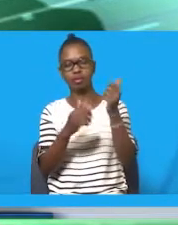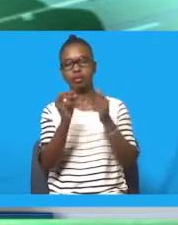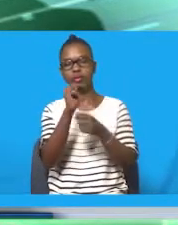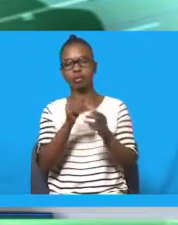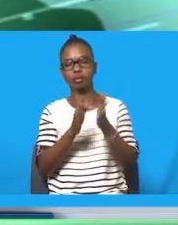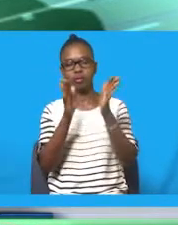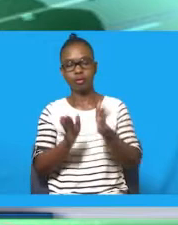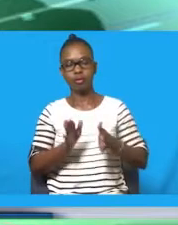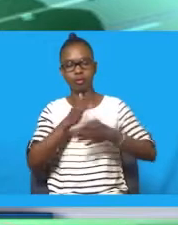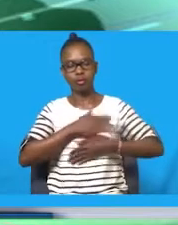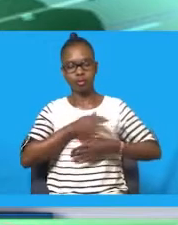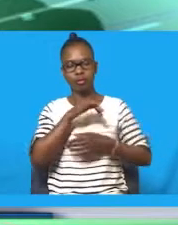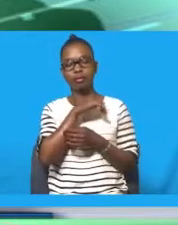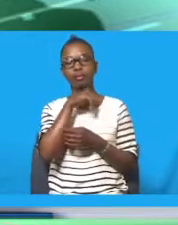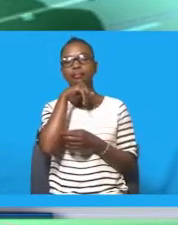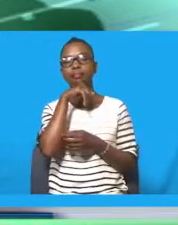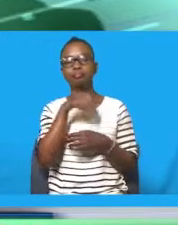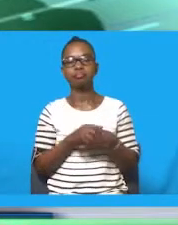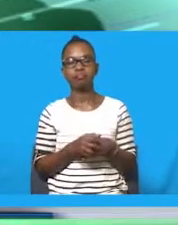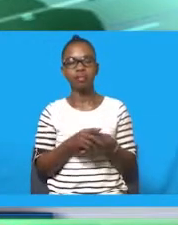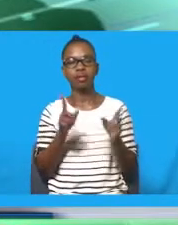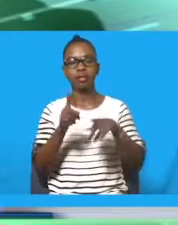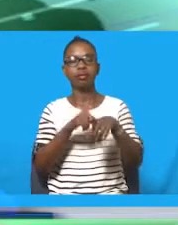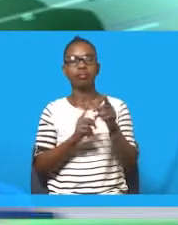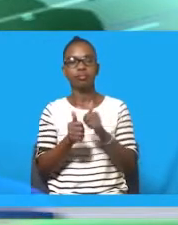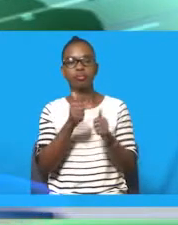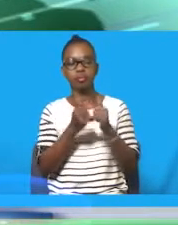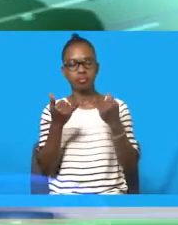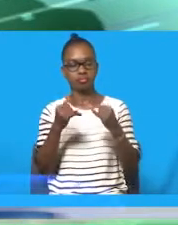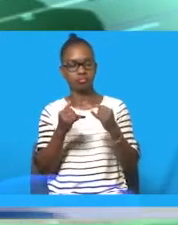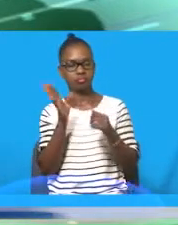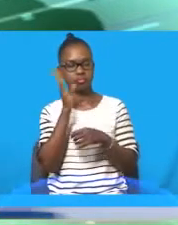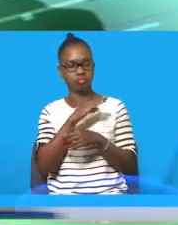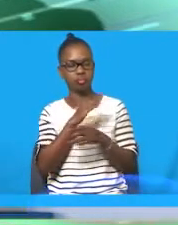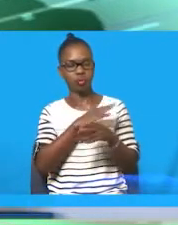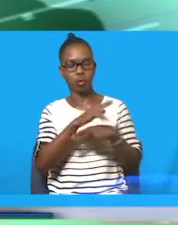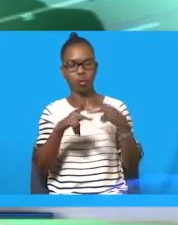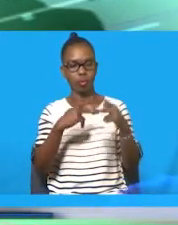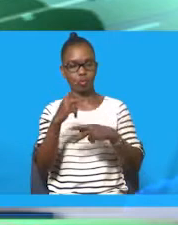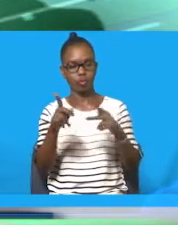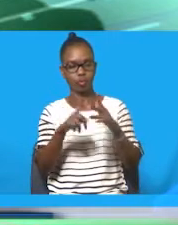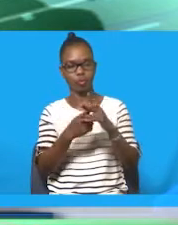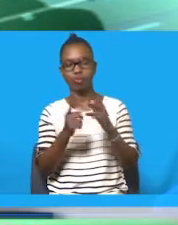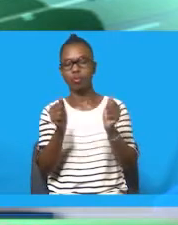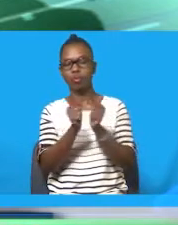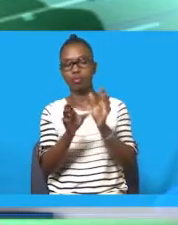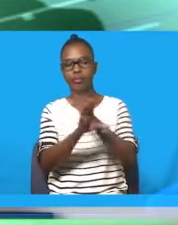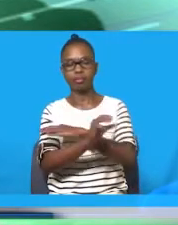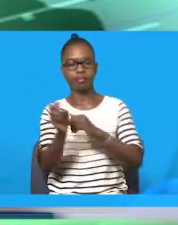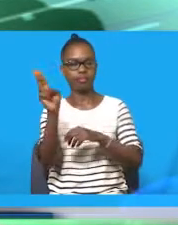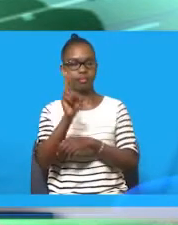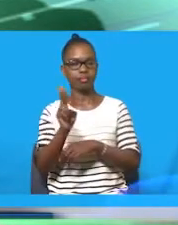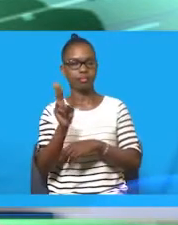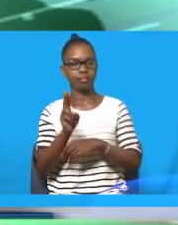mar ODM moluor Raila Odinga e seche mabende otemo tieko projects mabende nochaka kod Ker